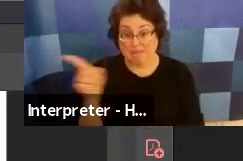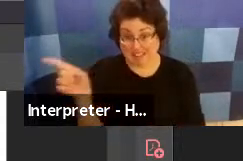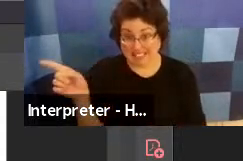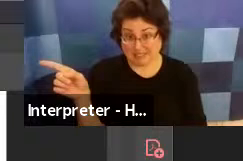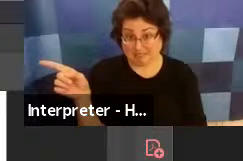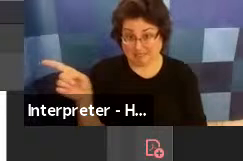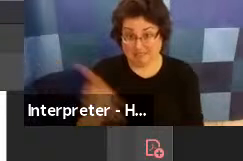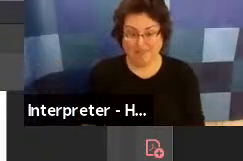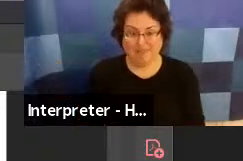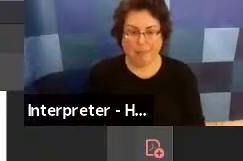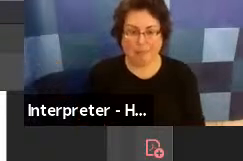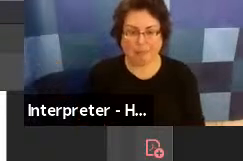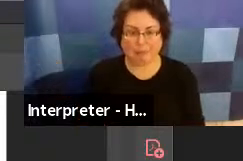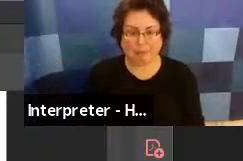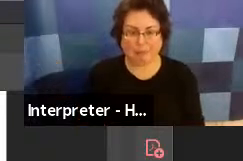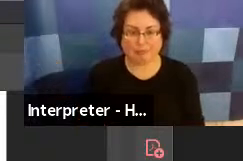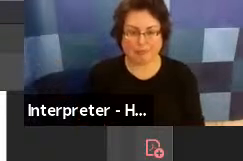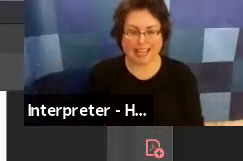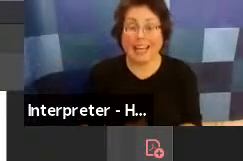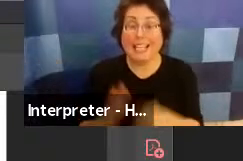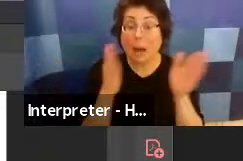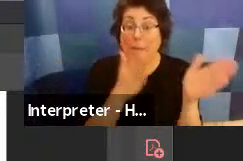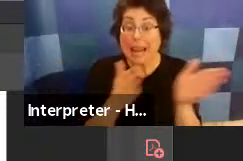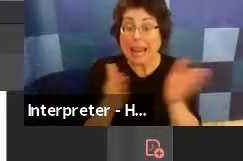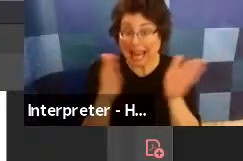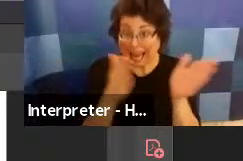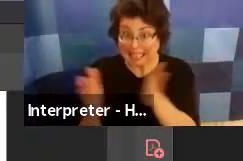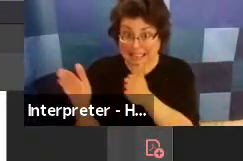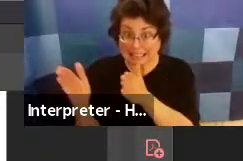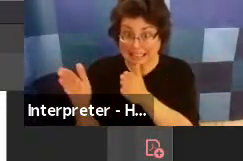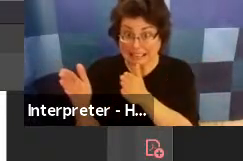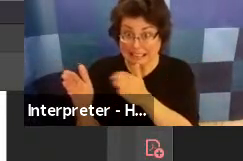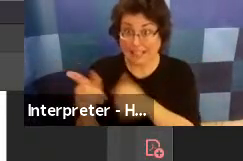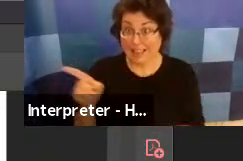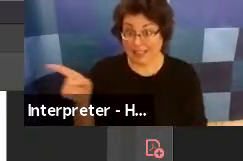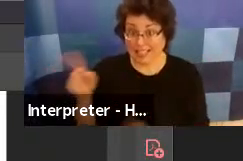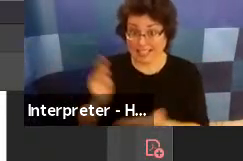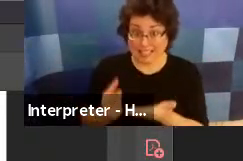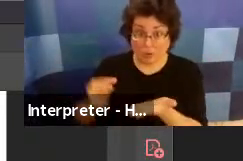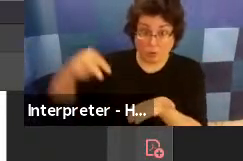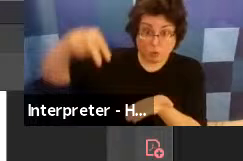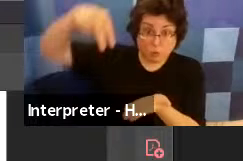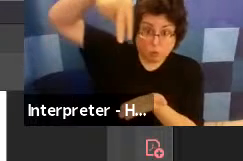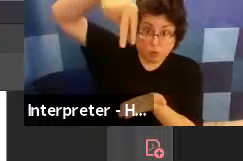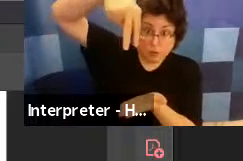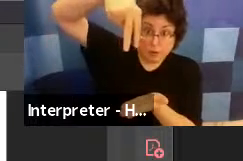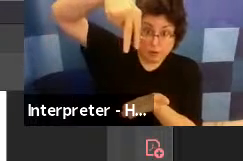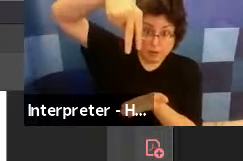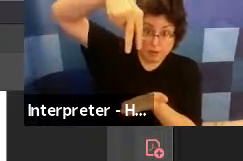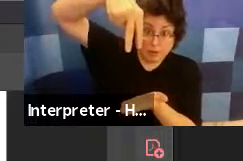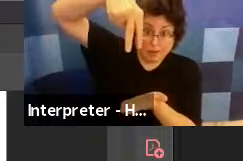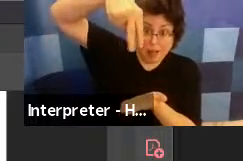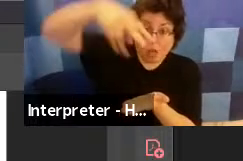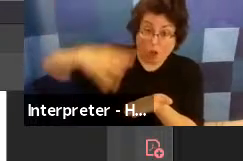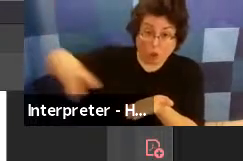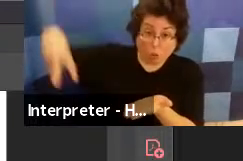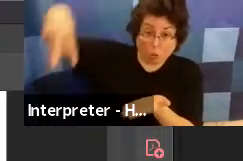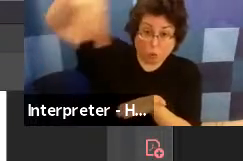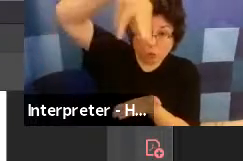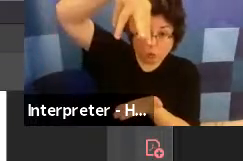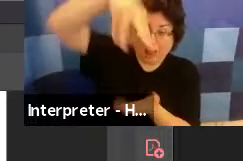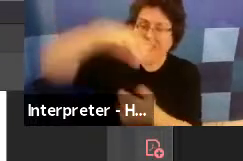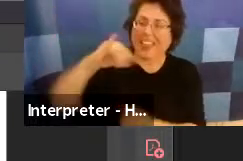So we have a plan view. So the plan view is we're looking top down if we were, you know,